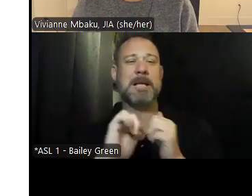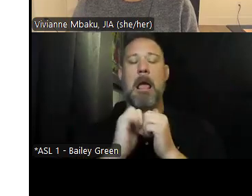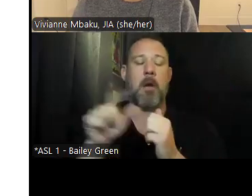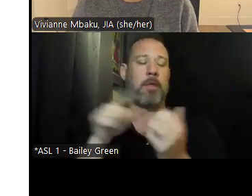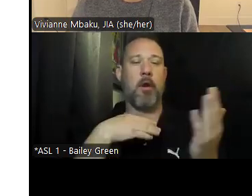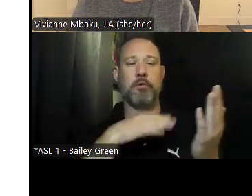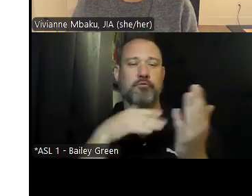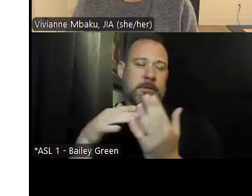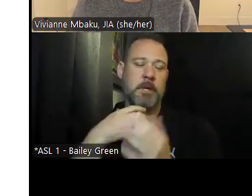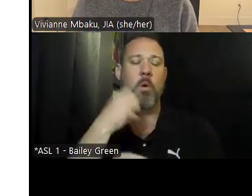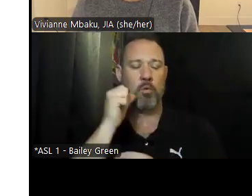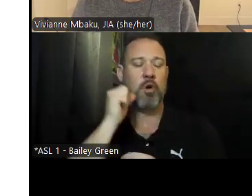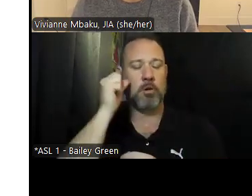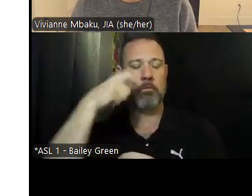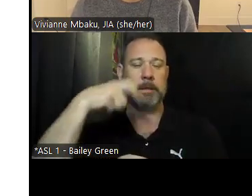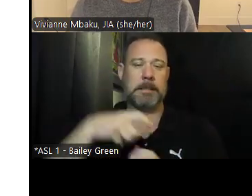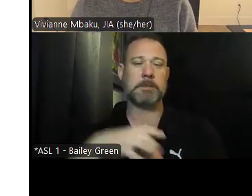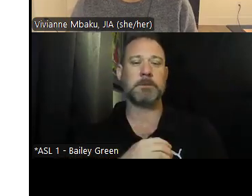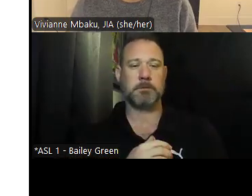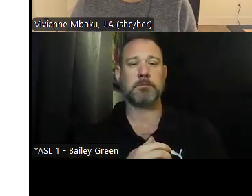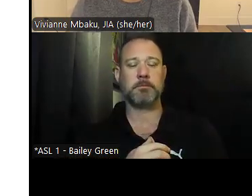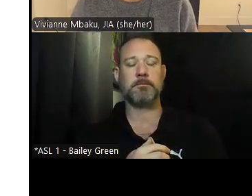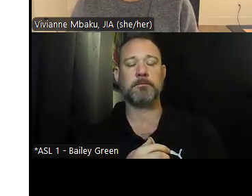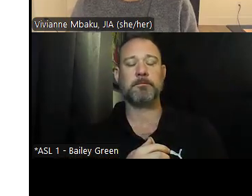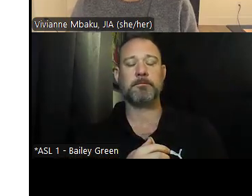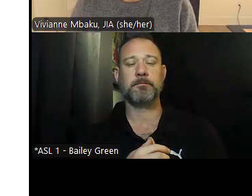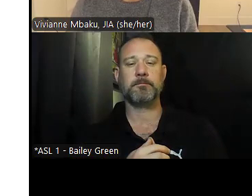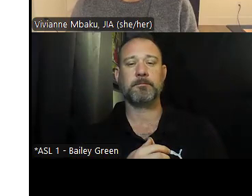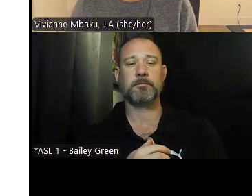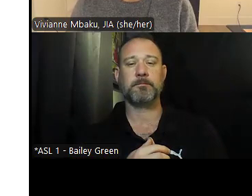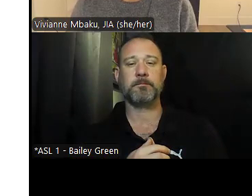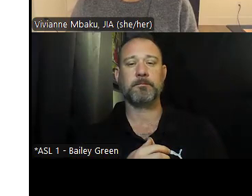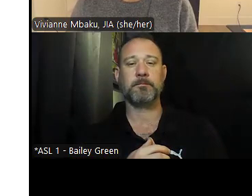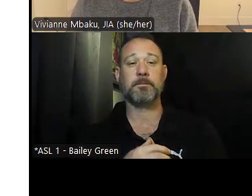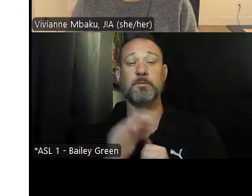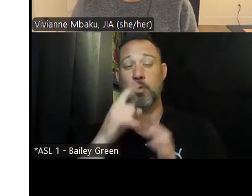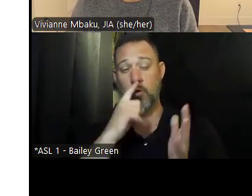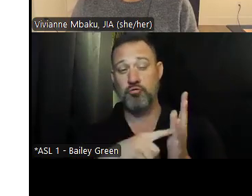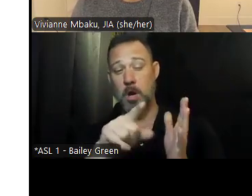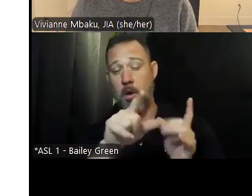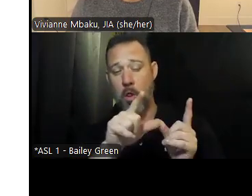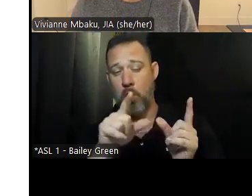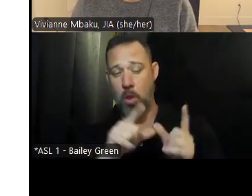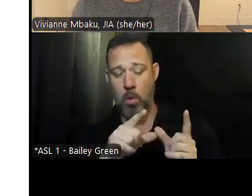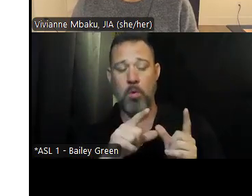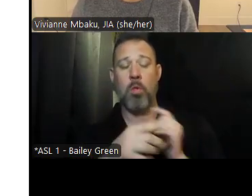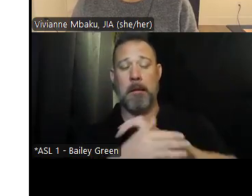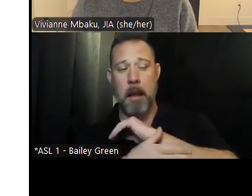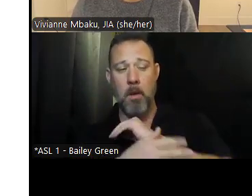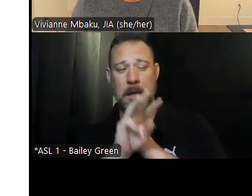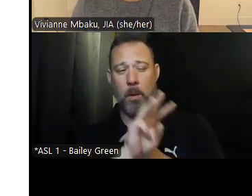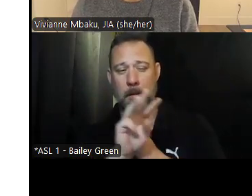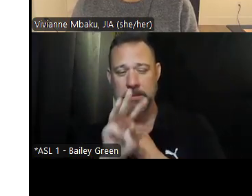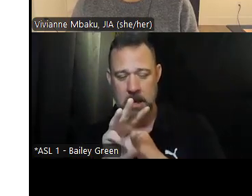addressing older adult needs in behavioral health. So you should check your local county behavioral health